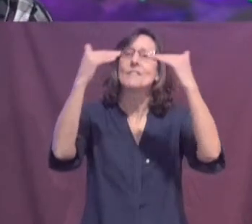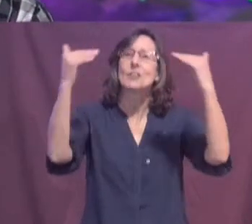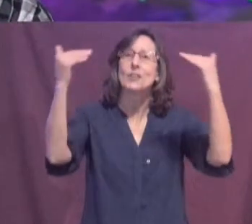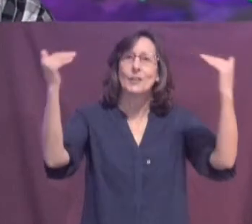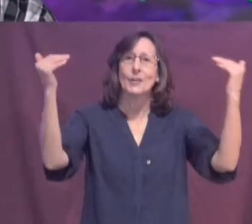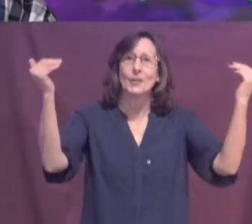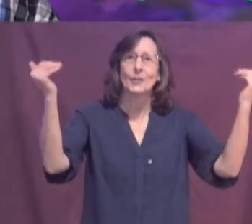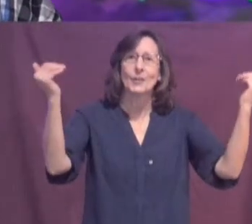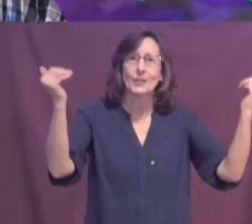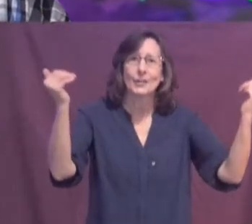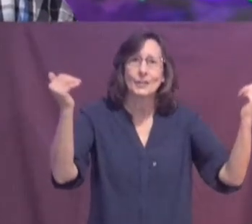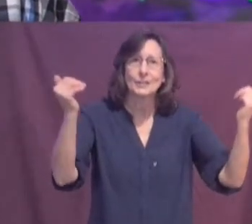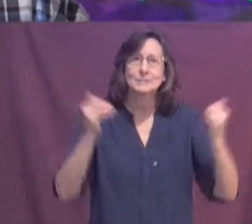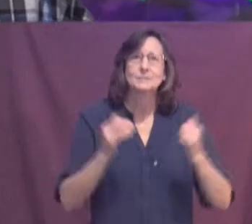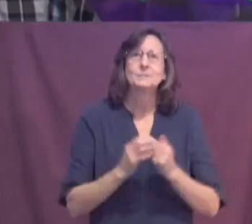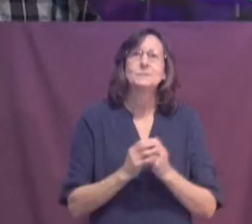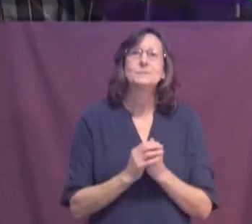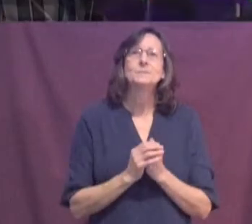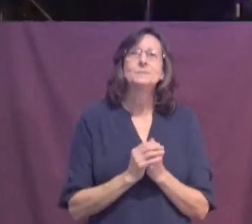river.